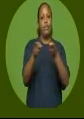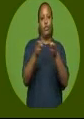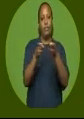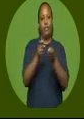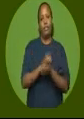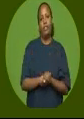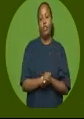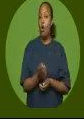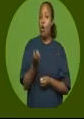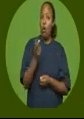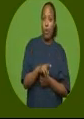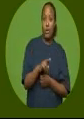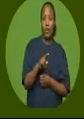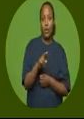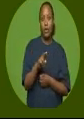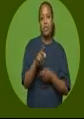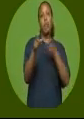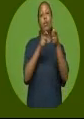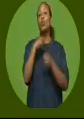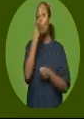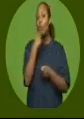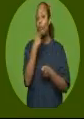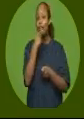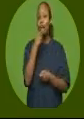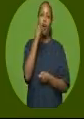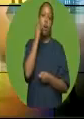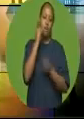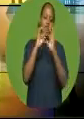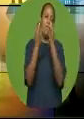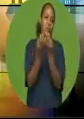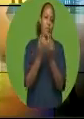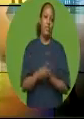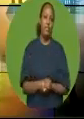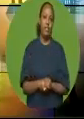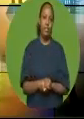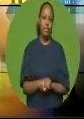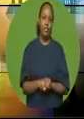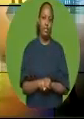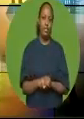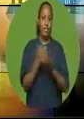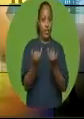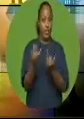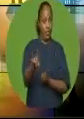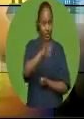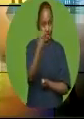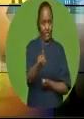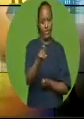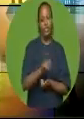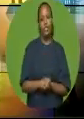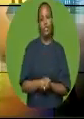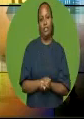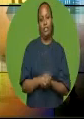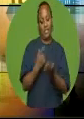management, or the one who manages the household. Students, let me ask you a